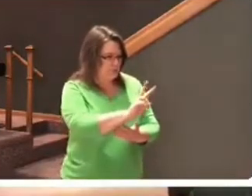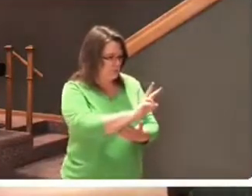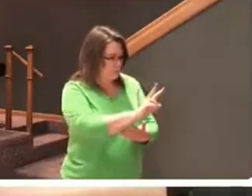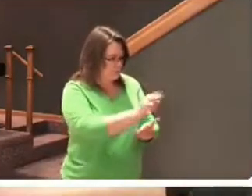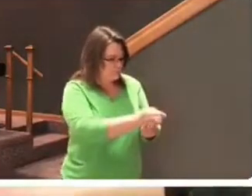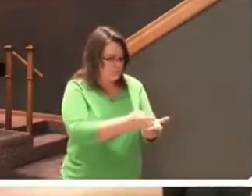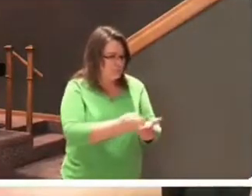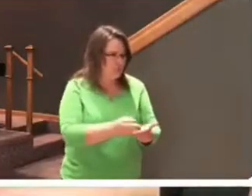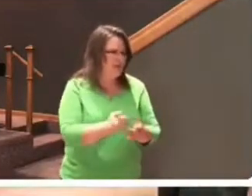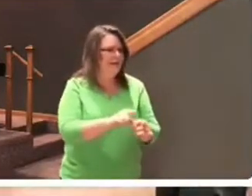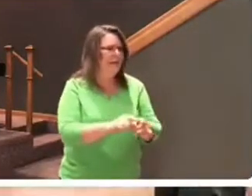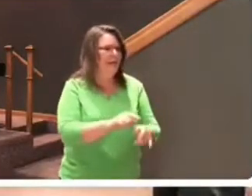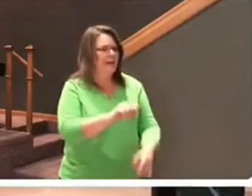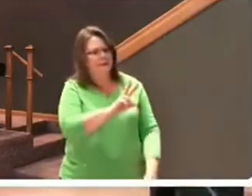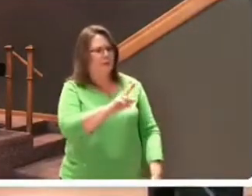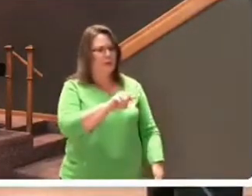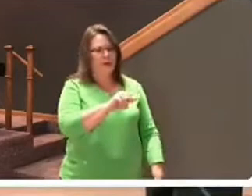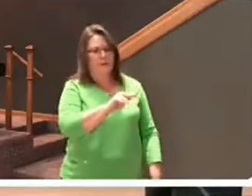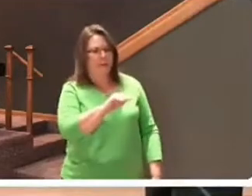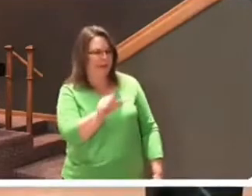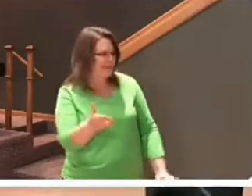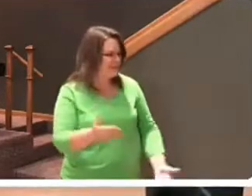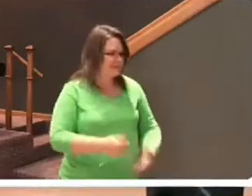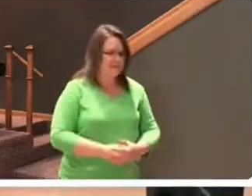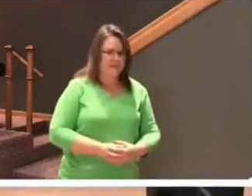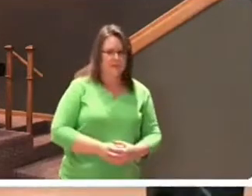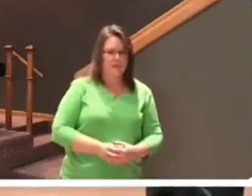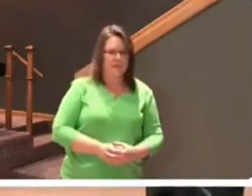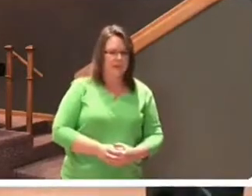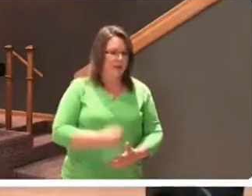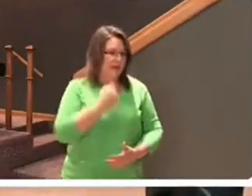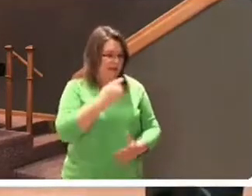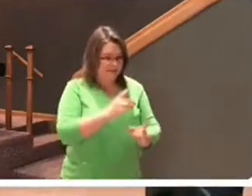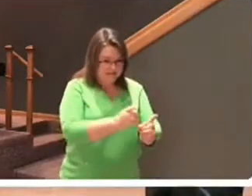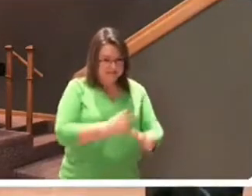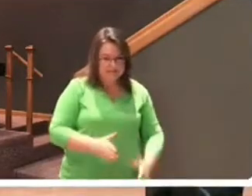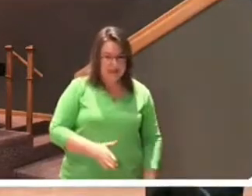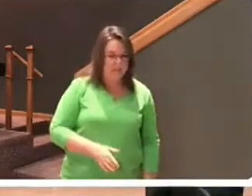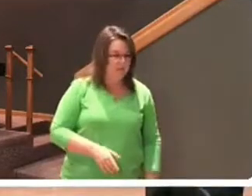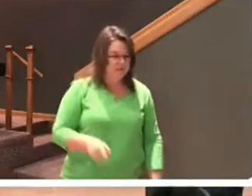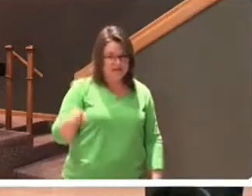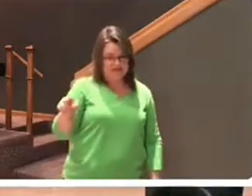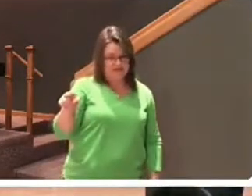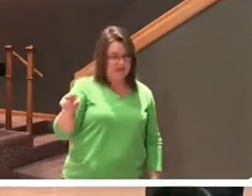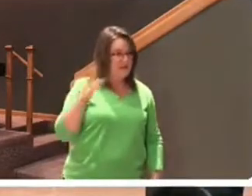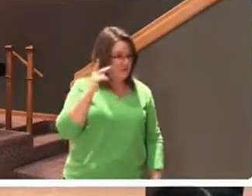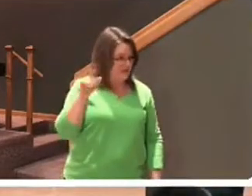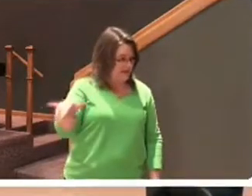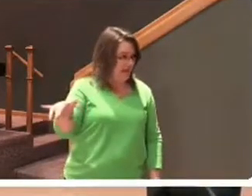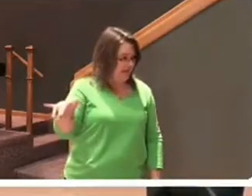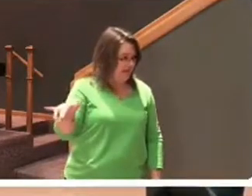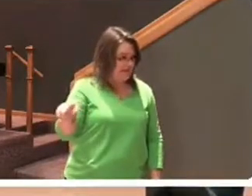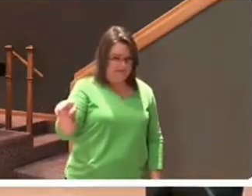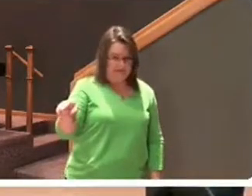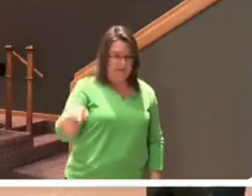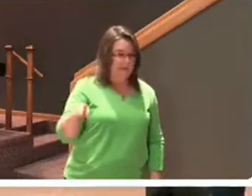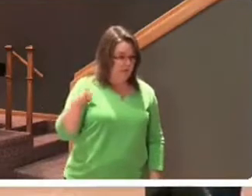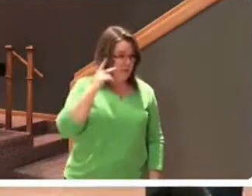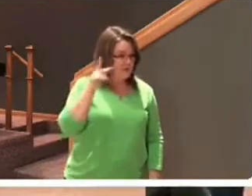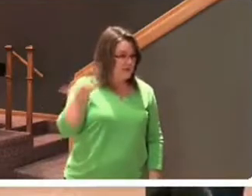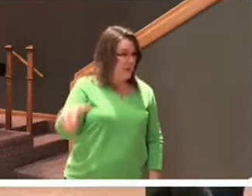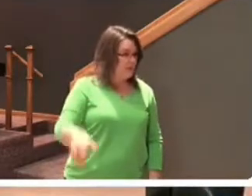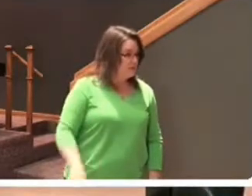you know, like two pennies. And he tells his disciples and he says, "Did you see that? Did you see